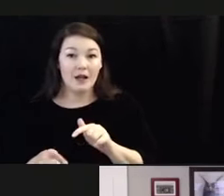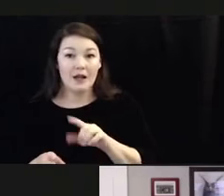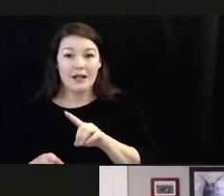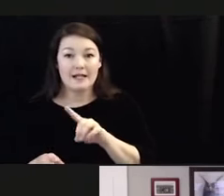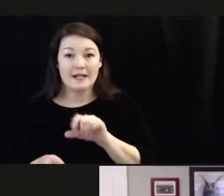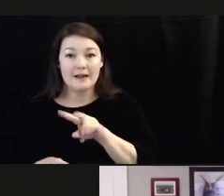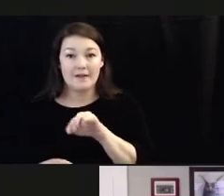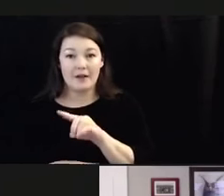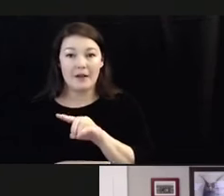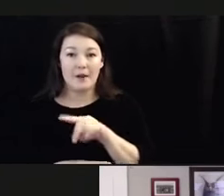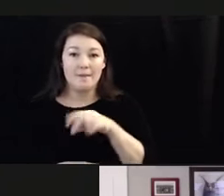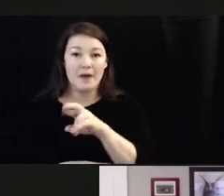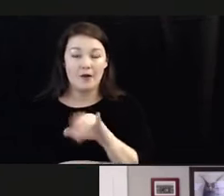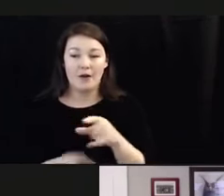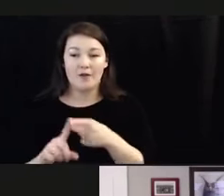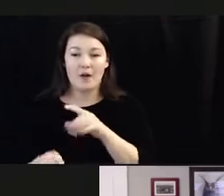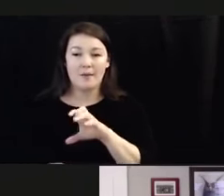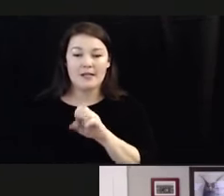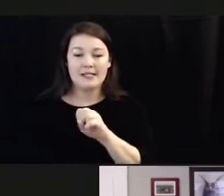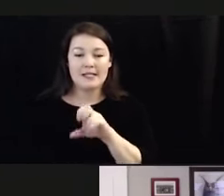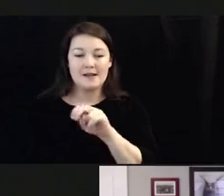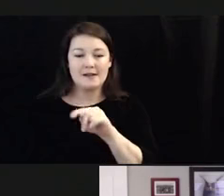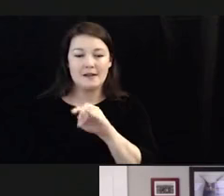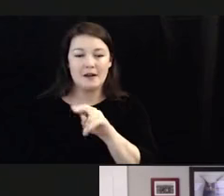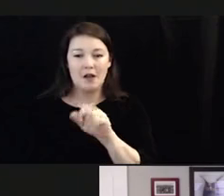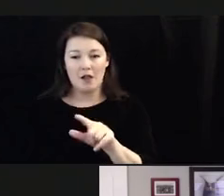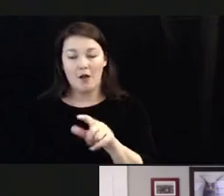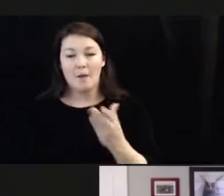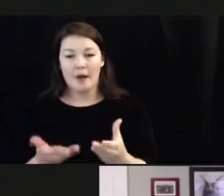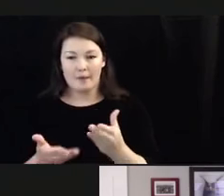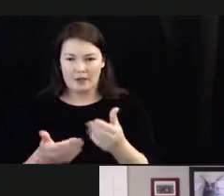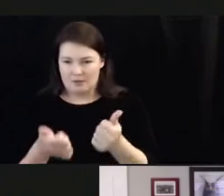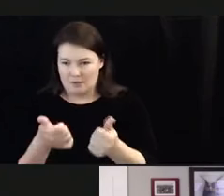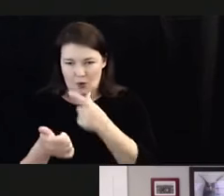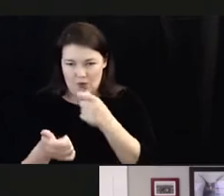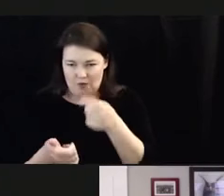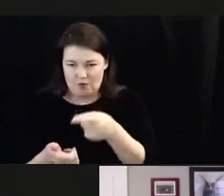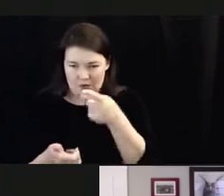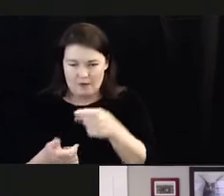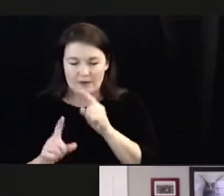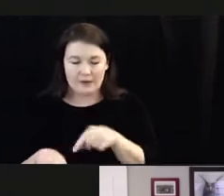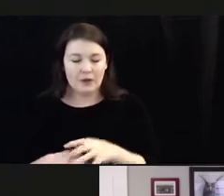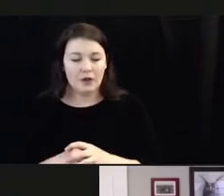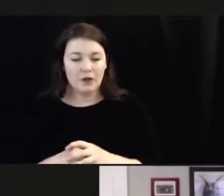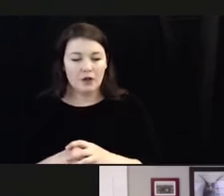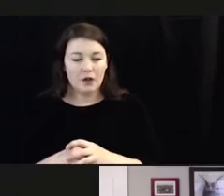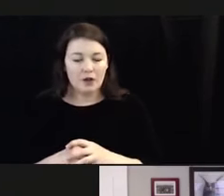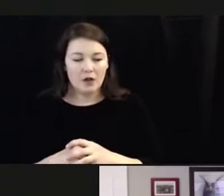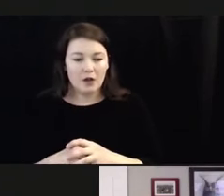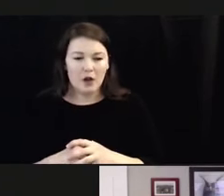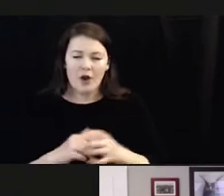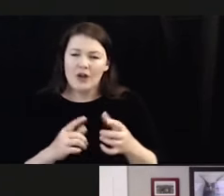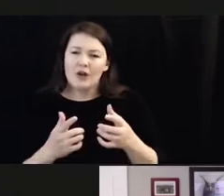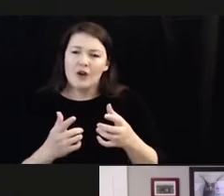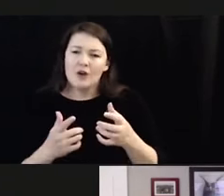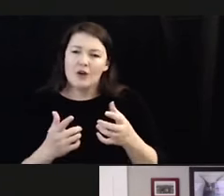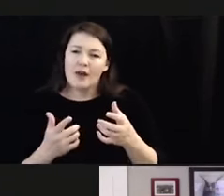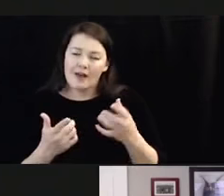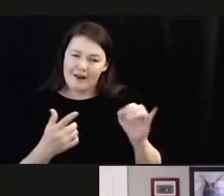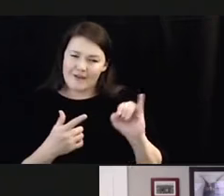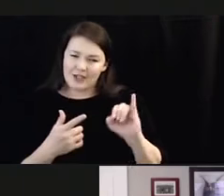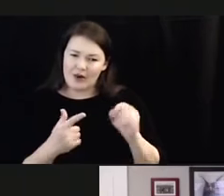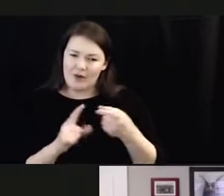From contact tracing or other sources, is there a sense of where the bulk of these infections are now coming from or how they're occurring?